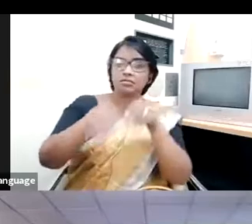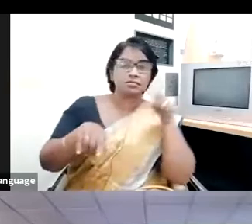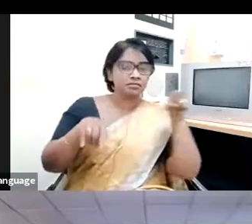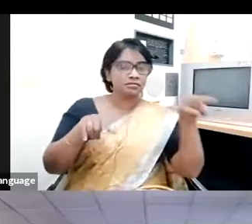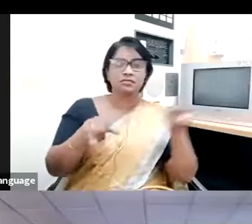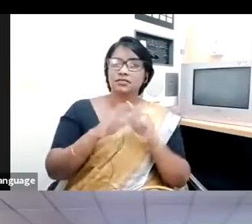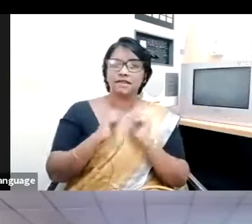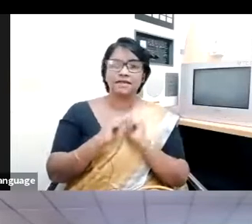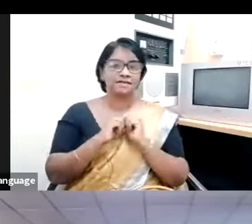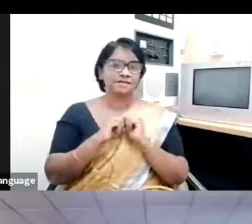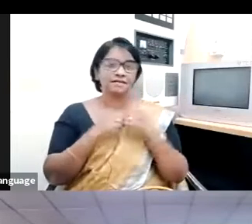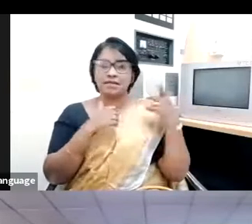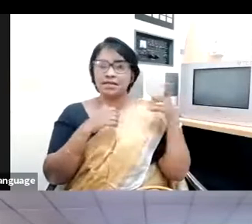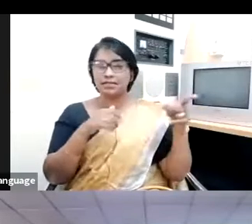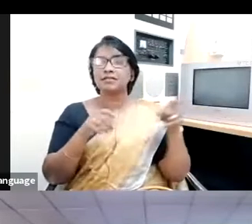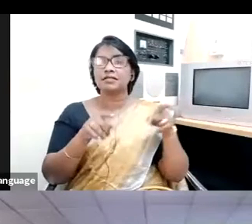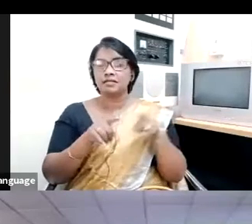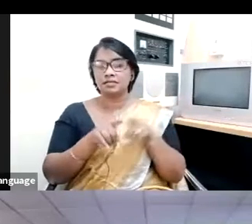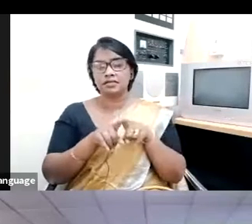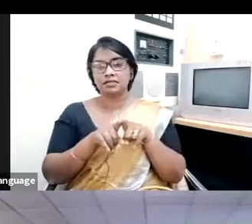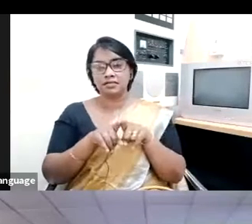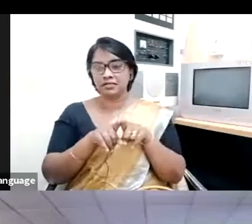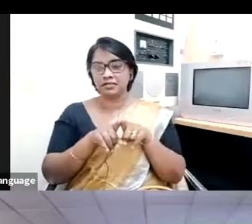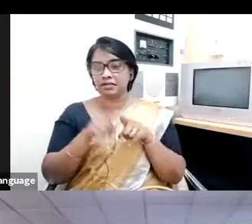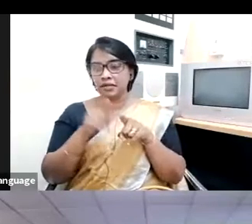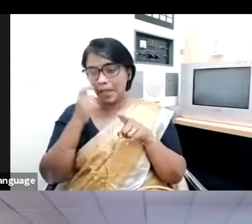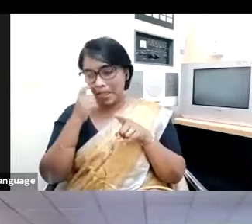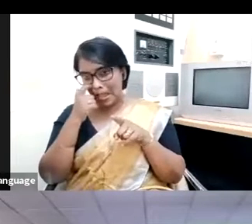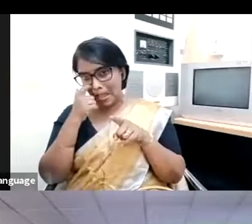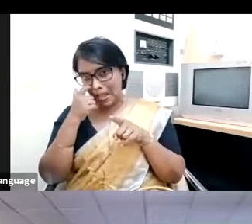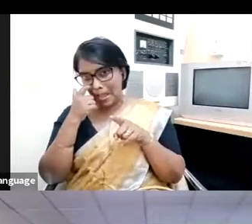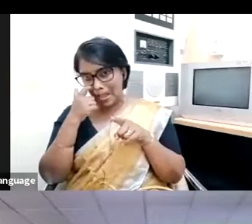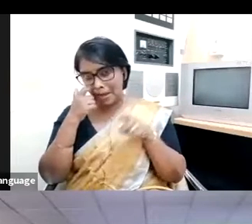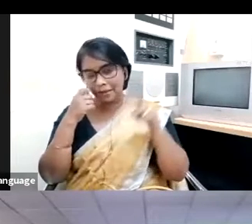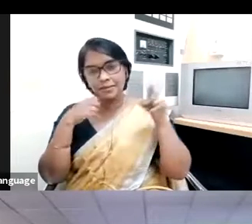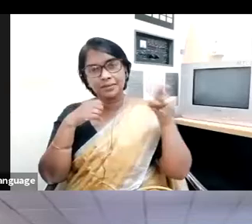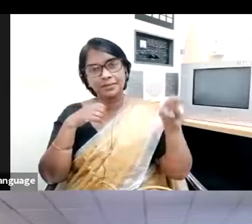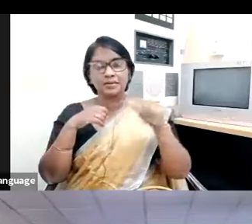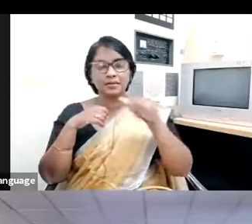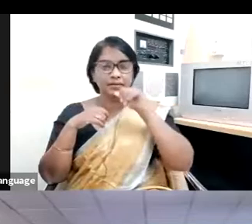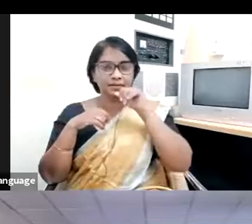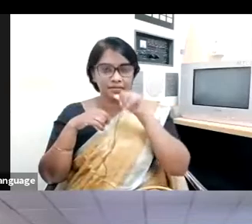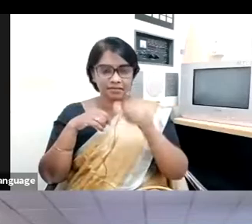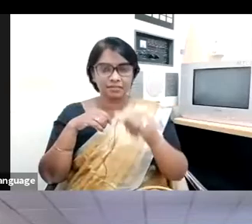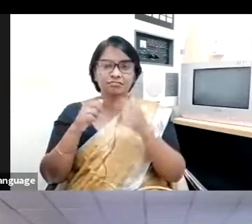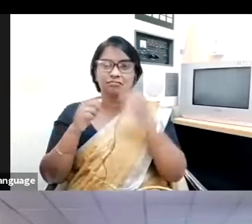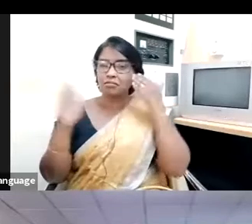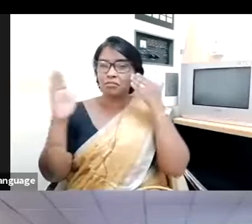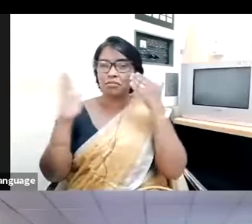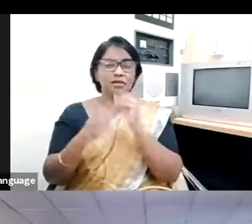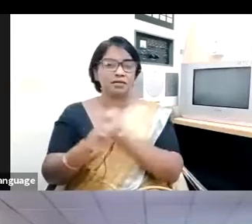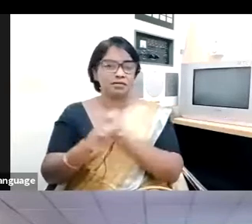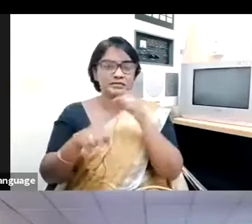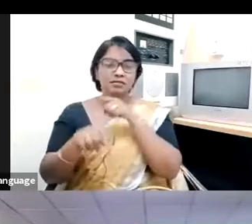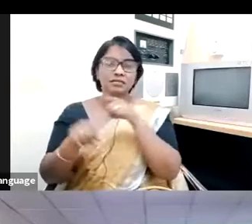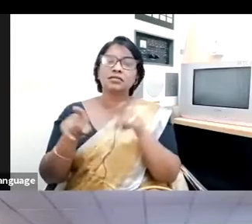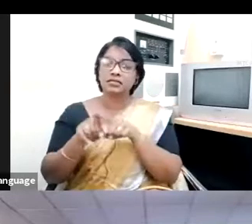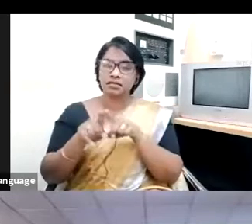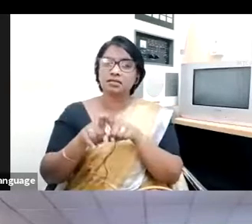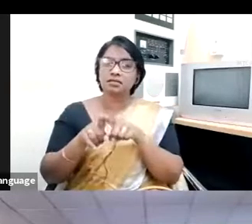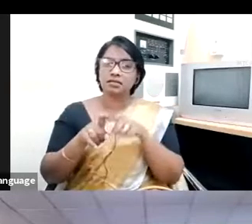that is greenwash to the power 25. For heaven's sake, the time for greenwash is over, ladies and